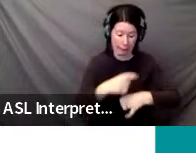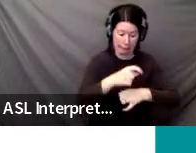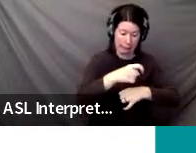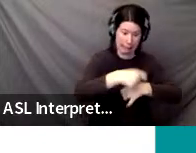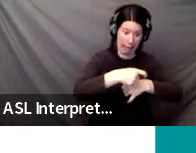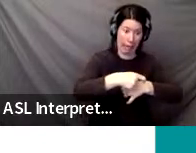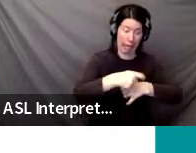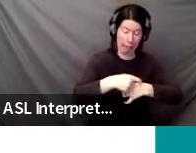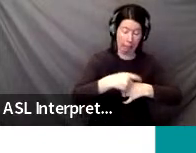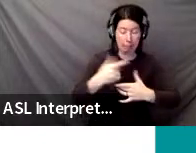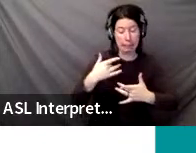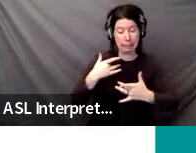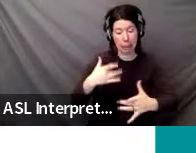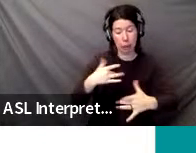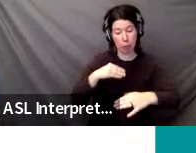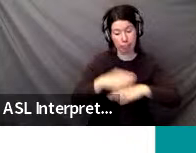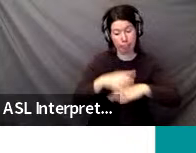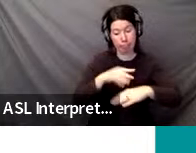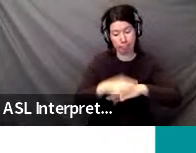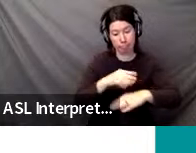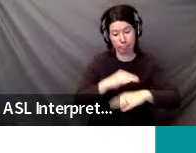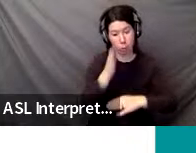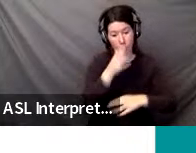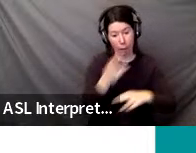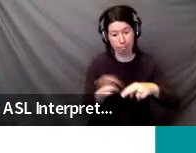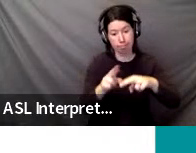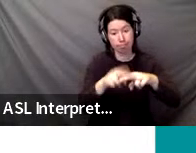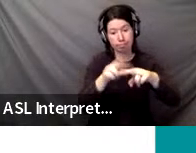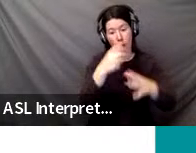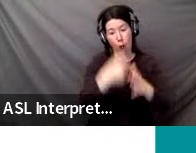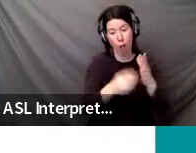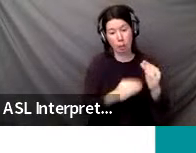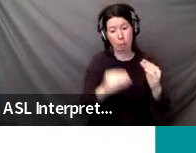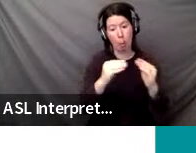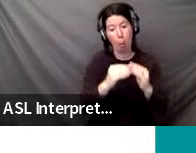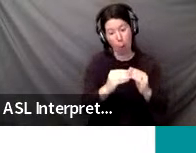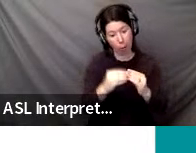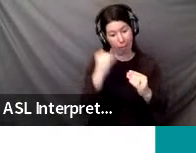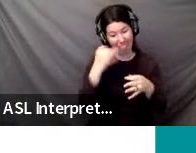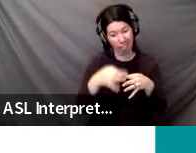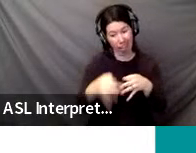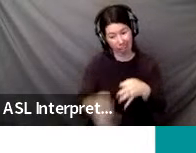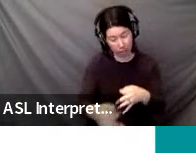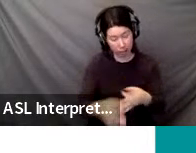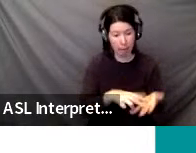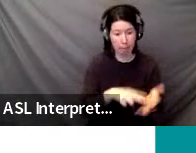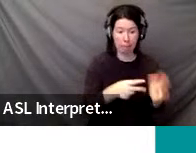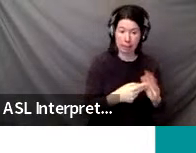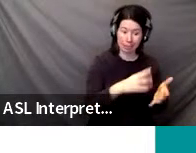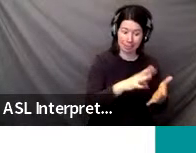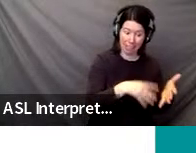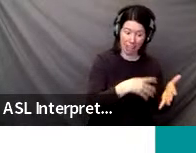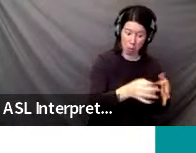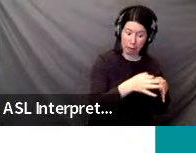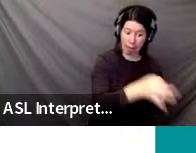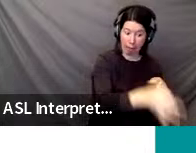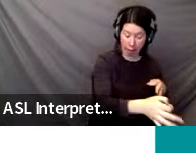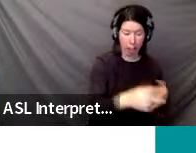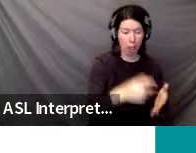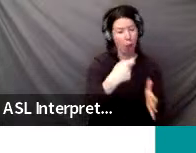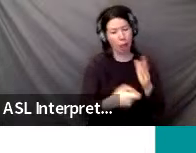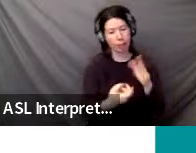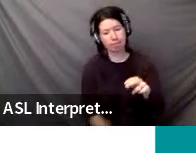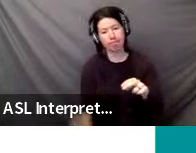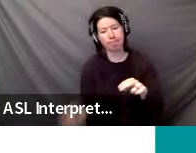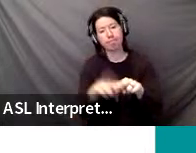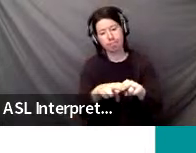usually on a program like this costing, more money. And so delay in schedule, can sometimes add cost. But we